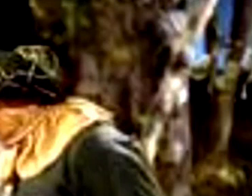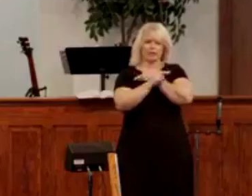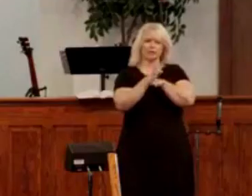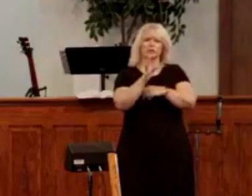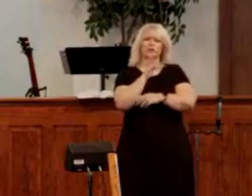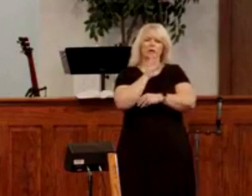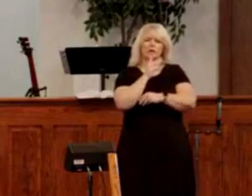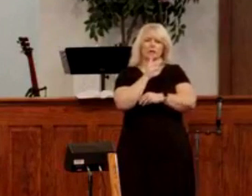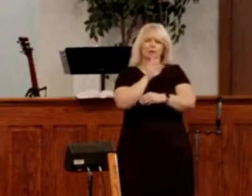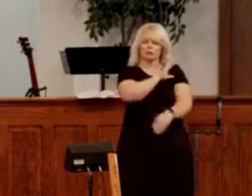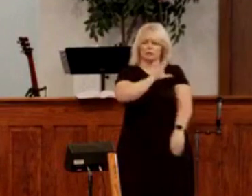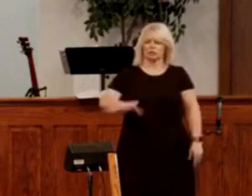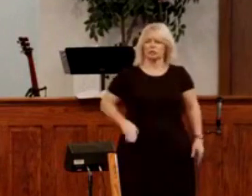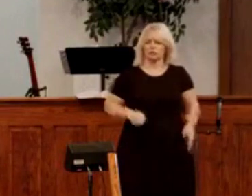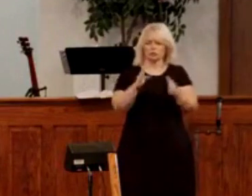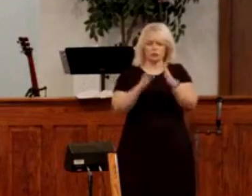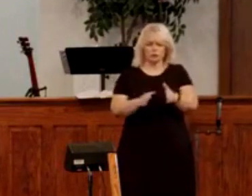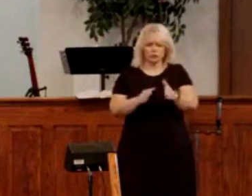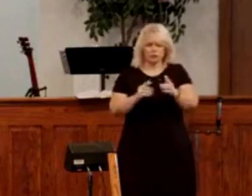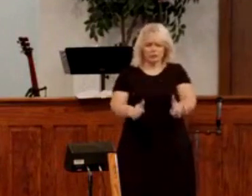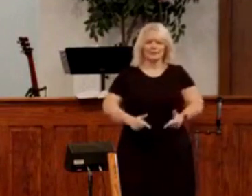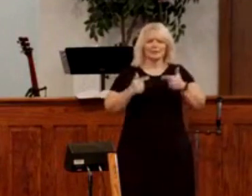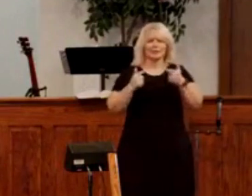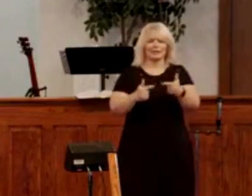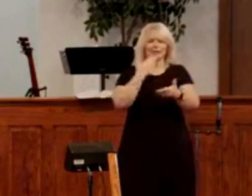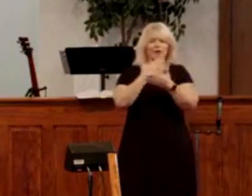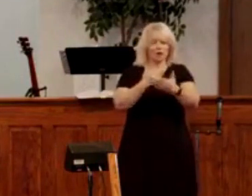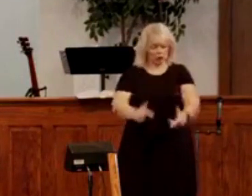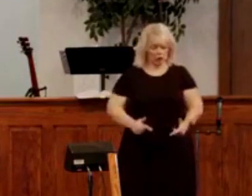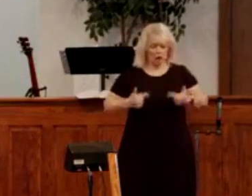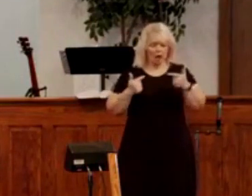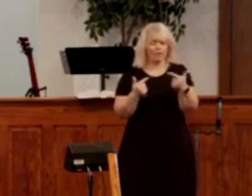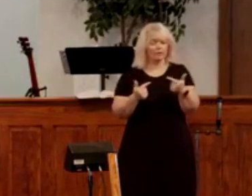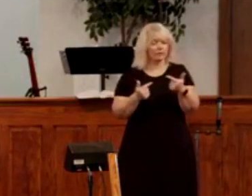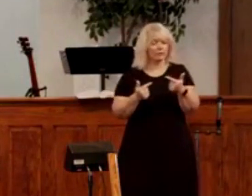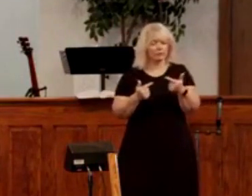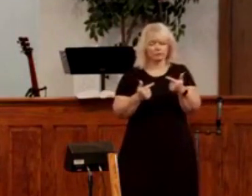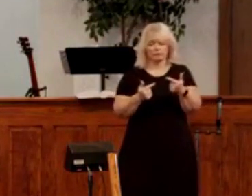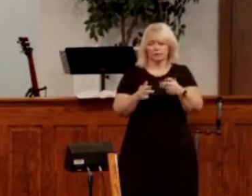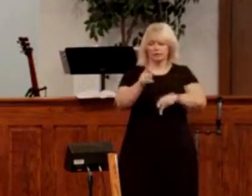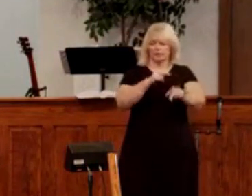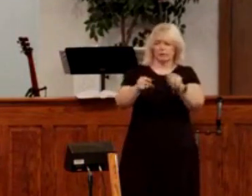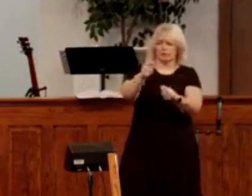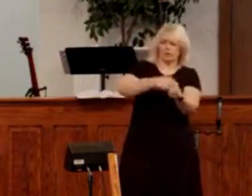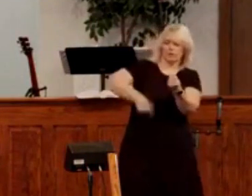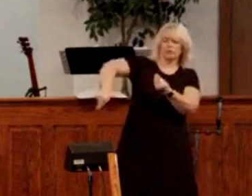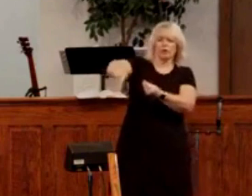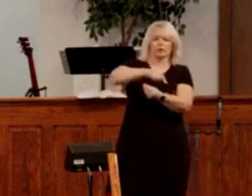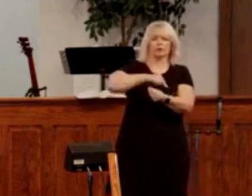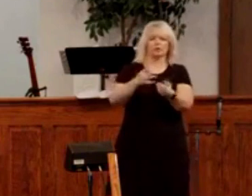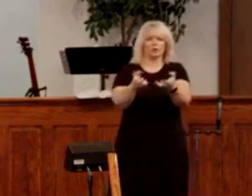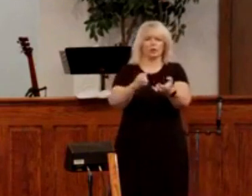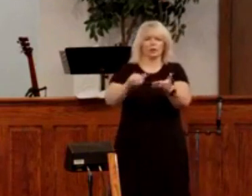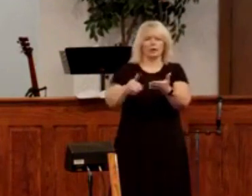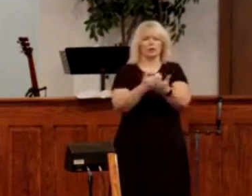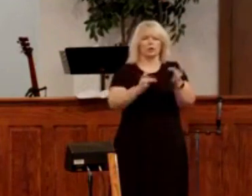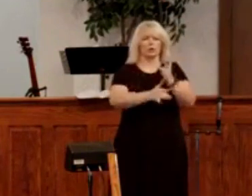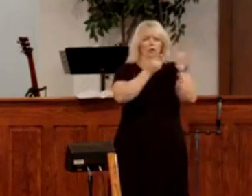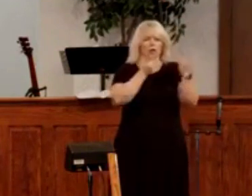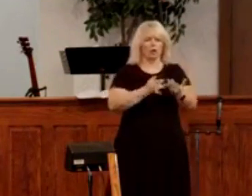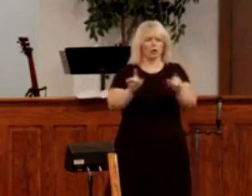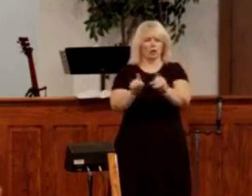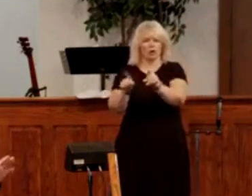as Christians, should be to live such a good life that those around us will want a new heart too.